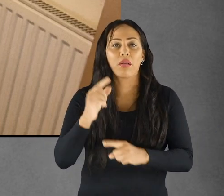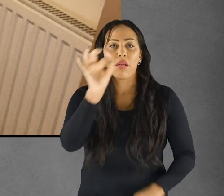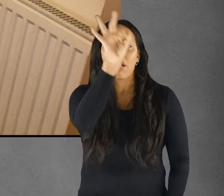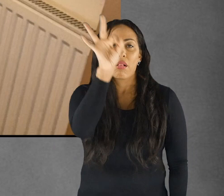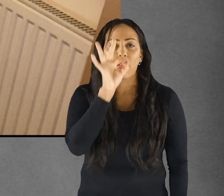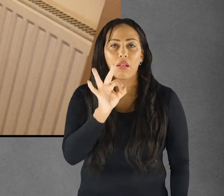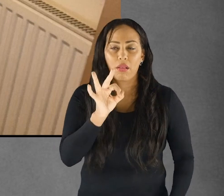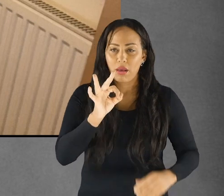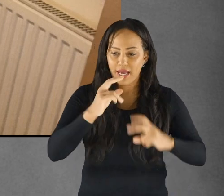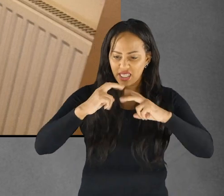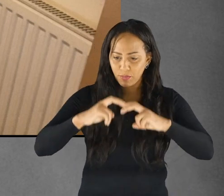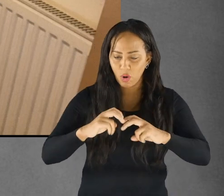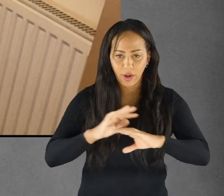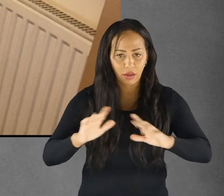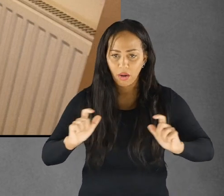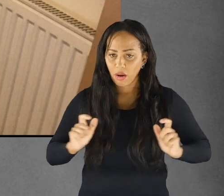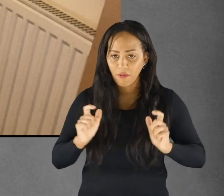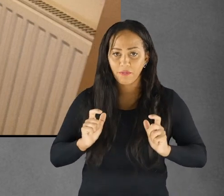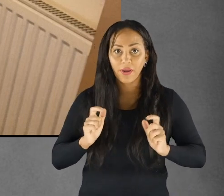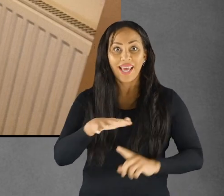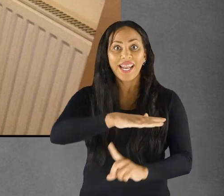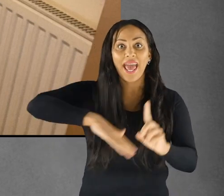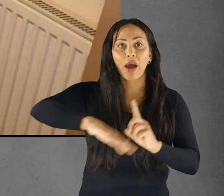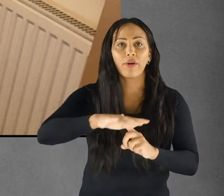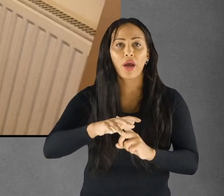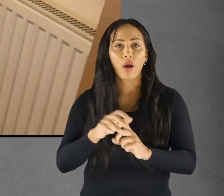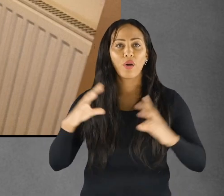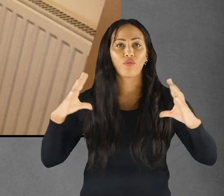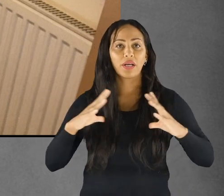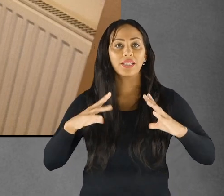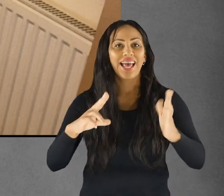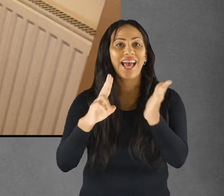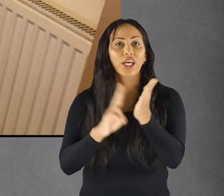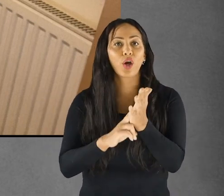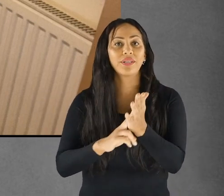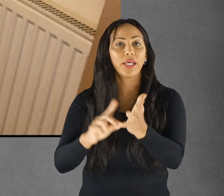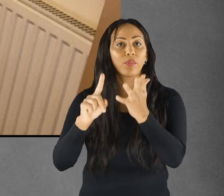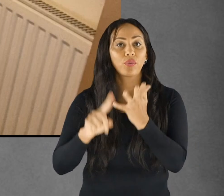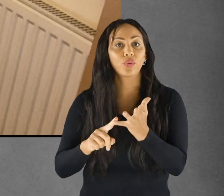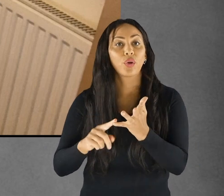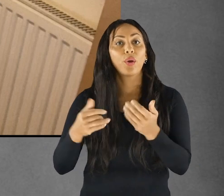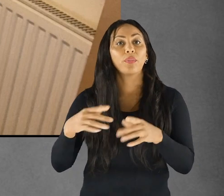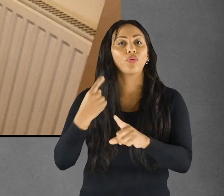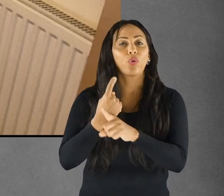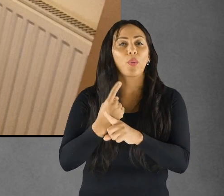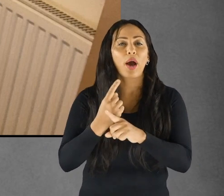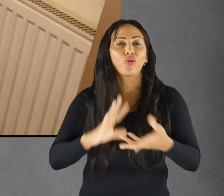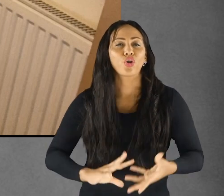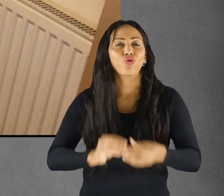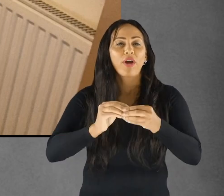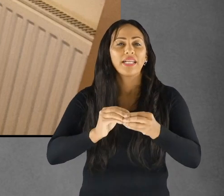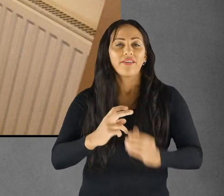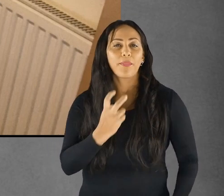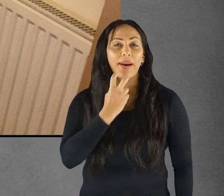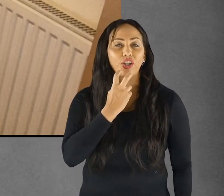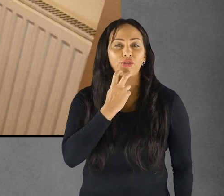a provocation, exploring discomfort in a place of rest. Ngozi Ugunchukwu talks about the creative